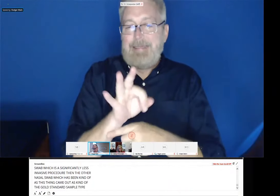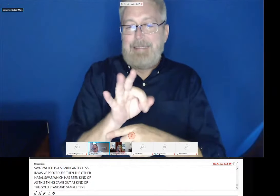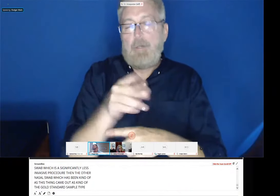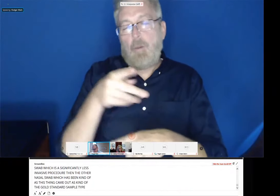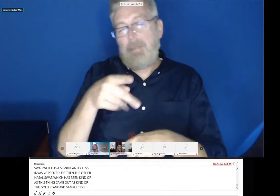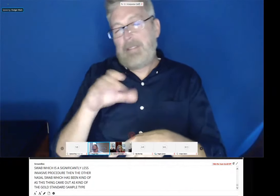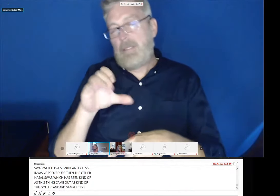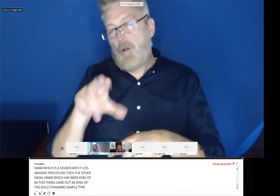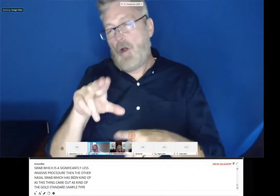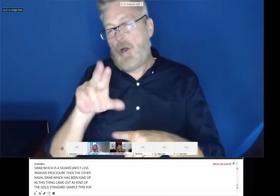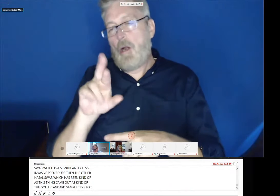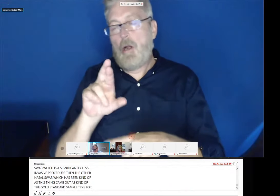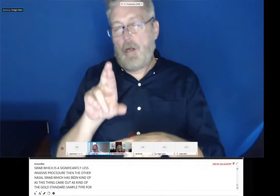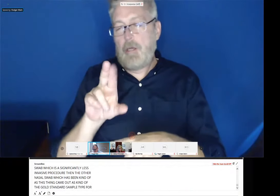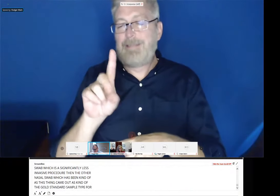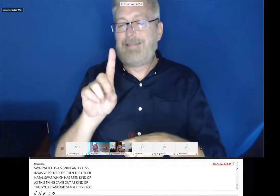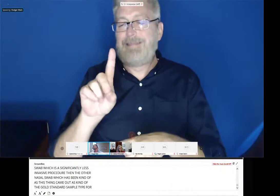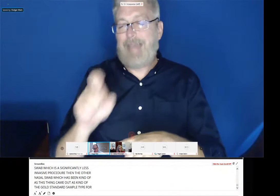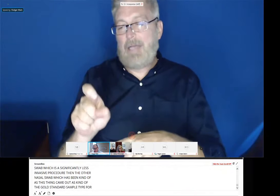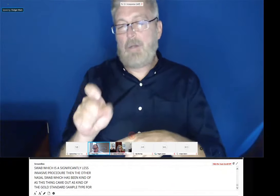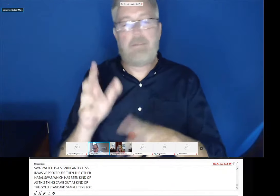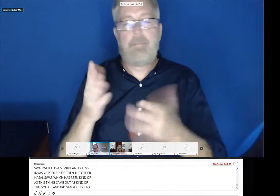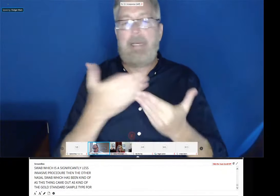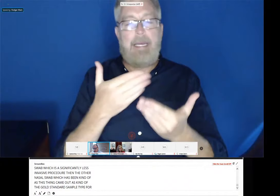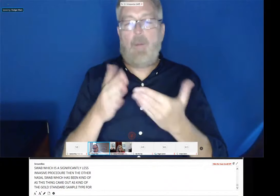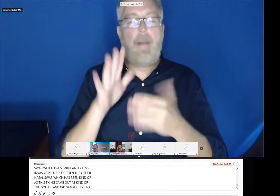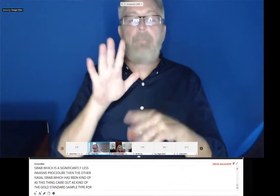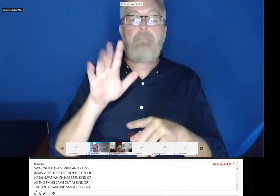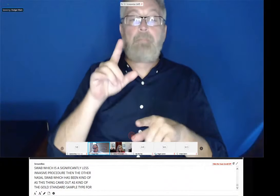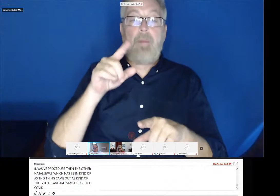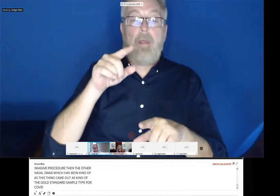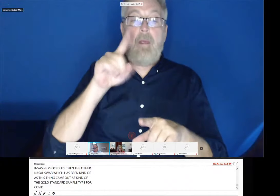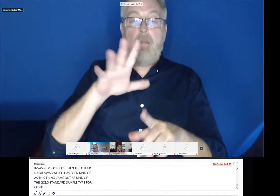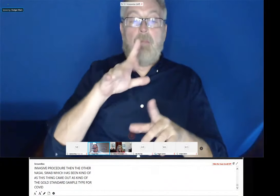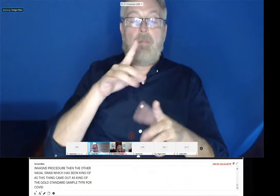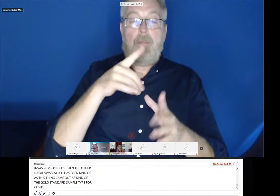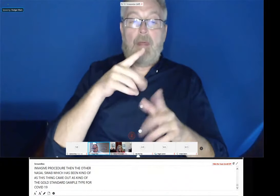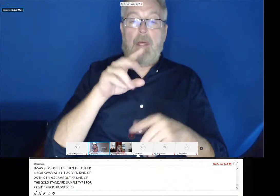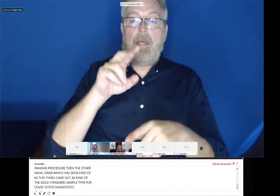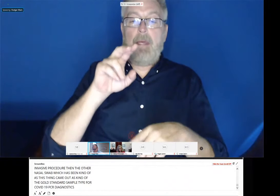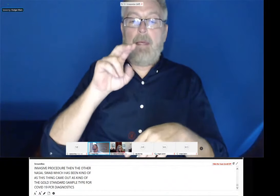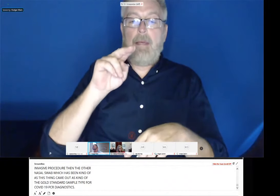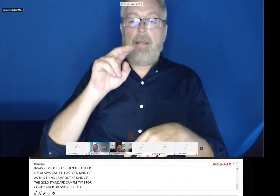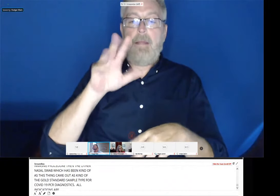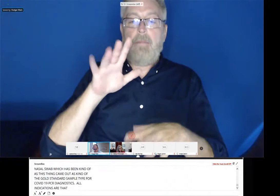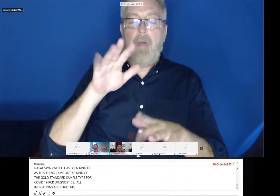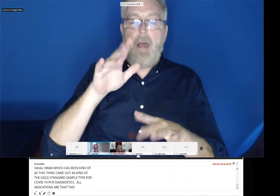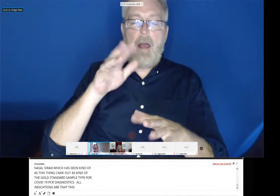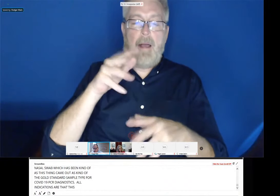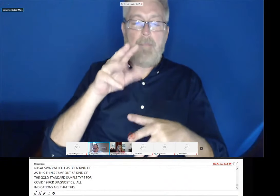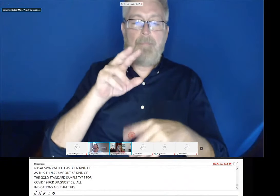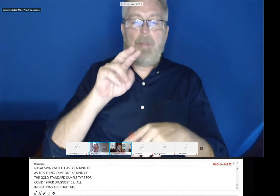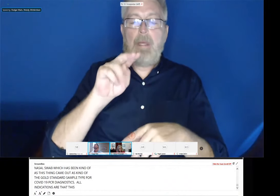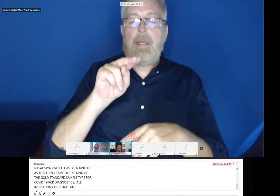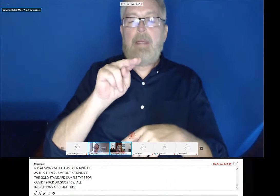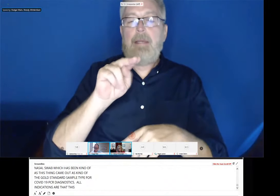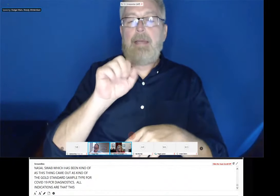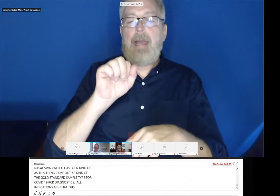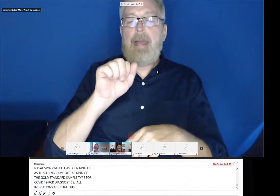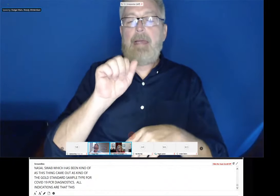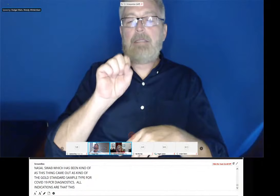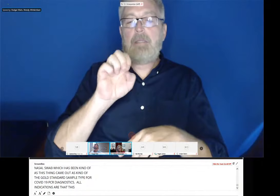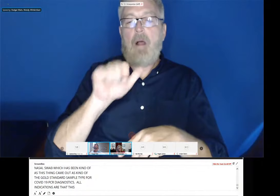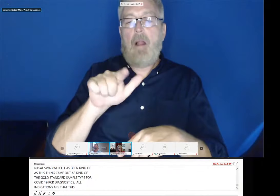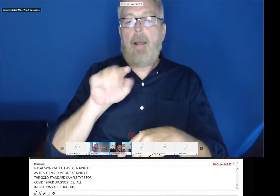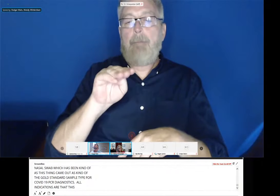diagnostics. And all indications are that this NP swab this nasal mid-turbinate swab